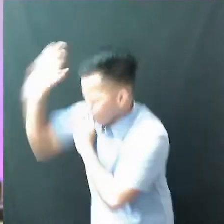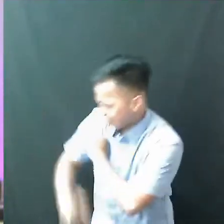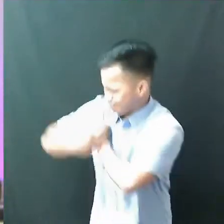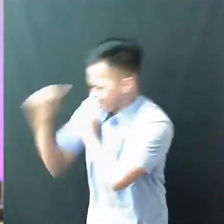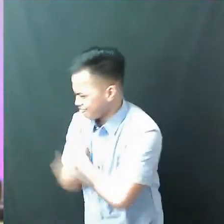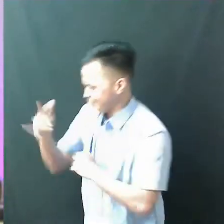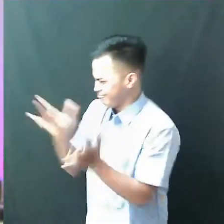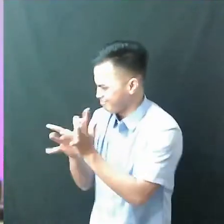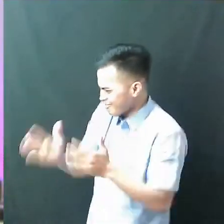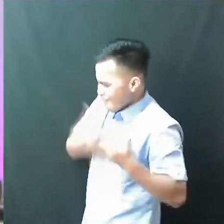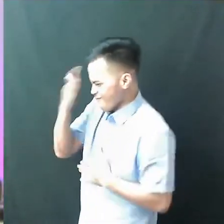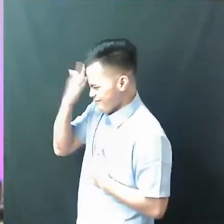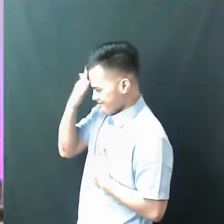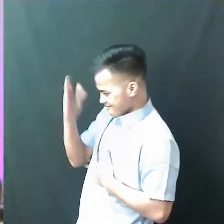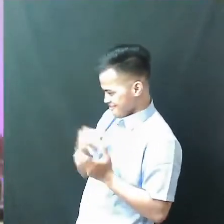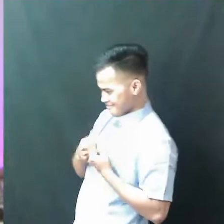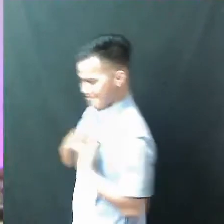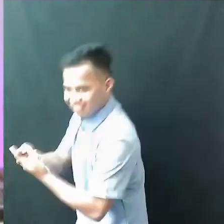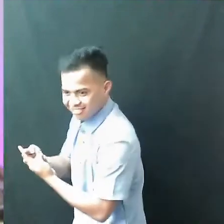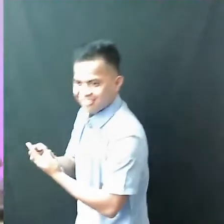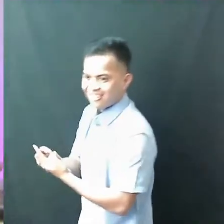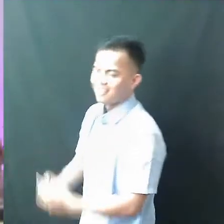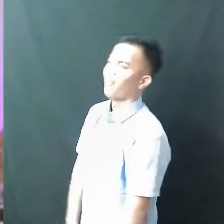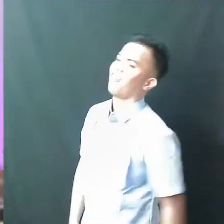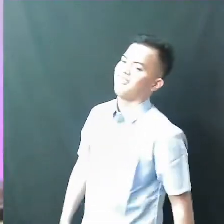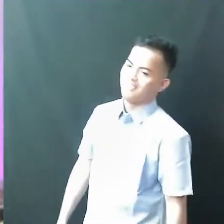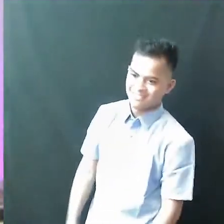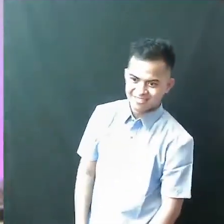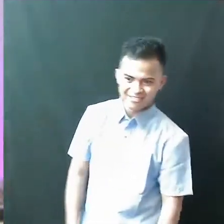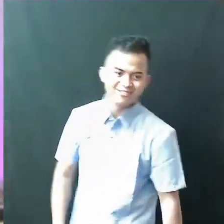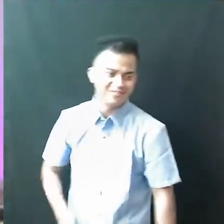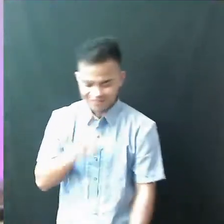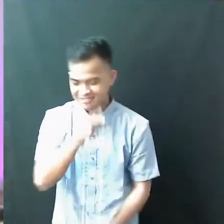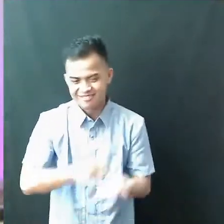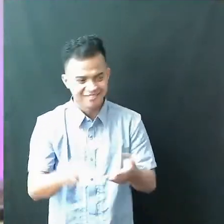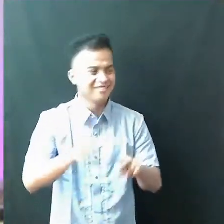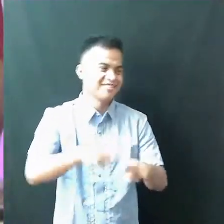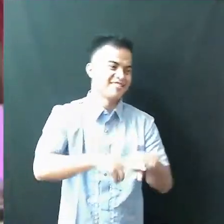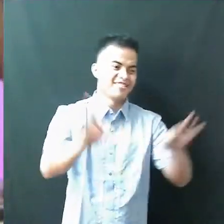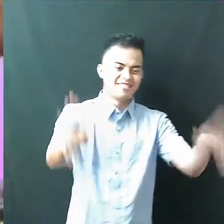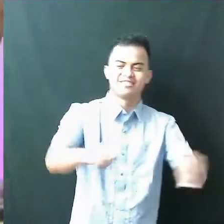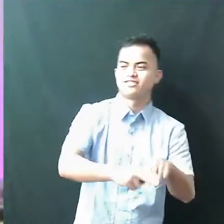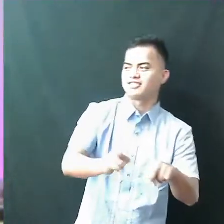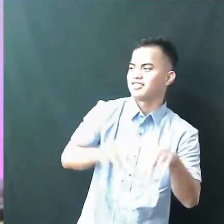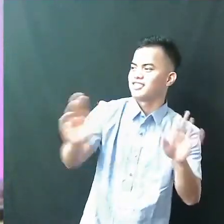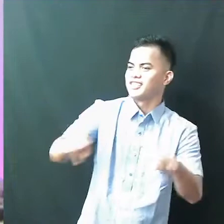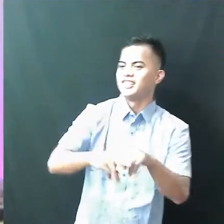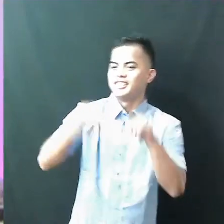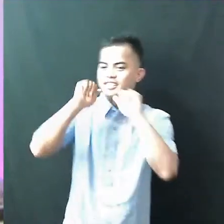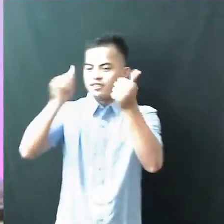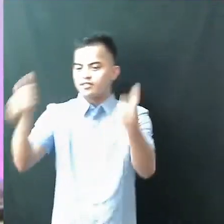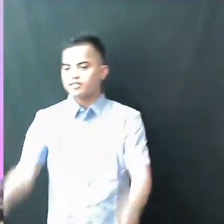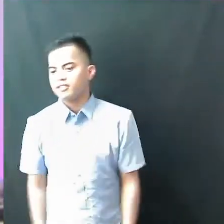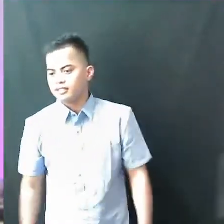kay. We want everybody to know who Jesus is. Amen. Have a seat. Quickly, some announcements before we get going today. We